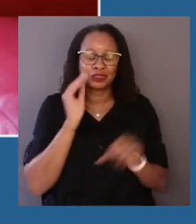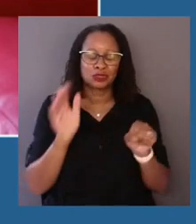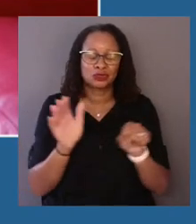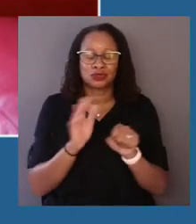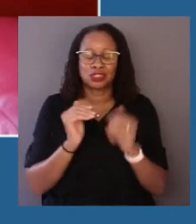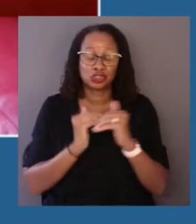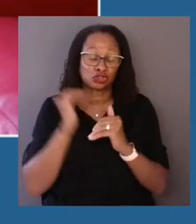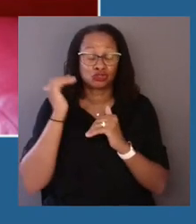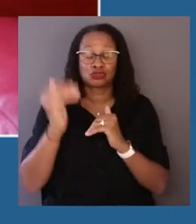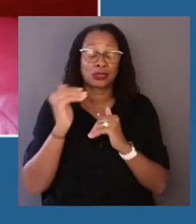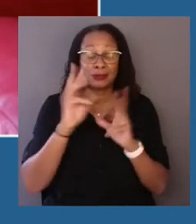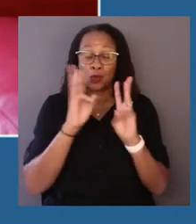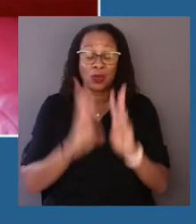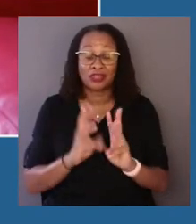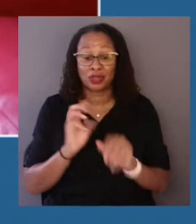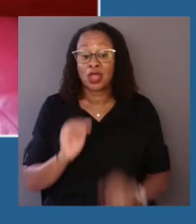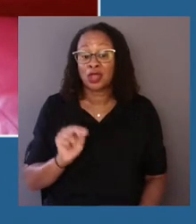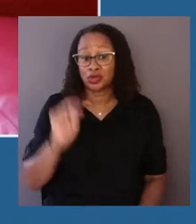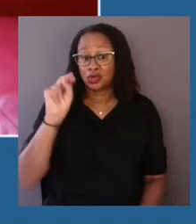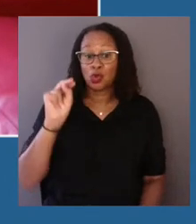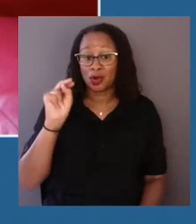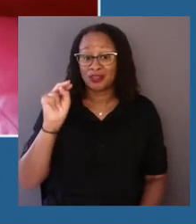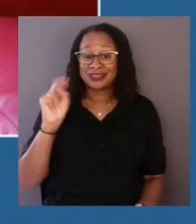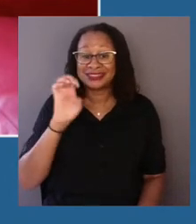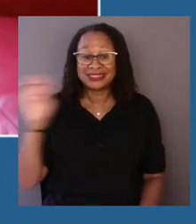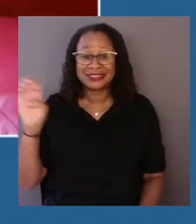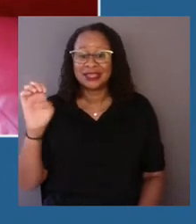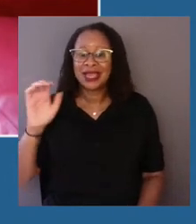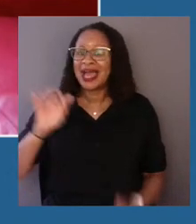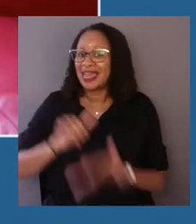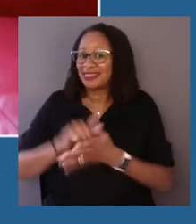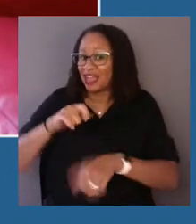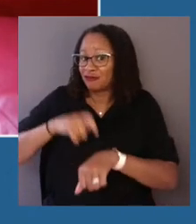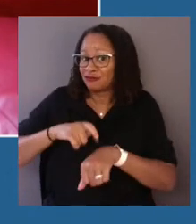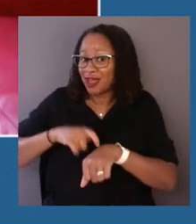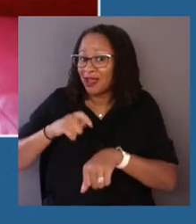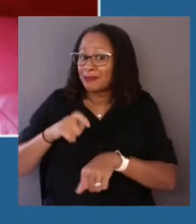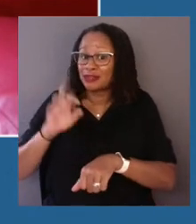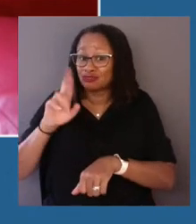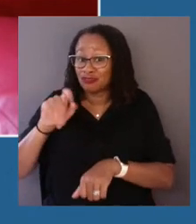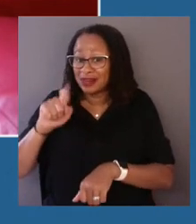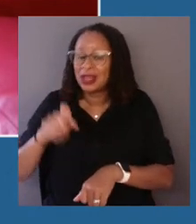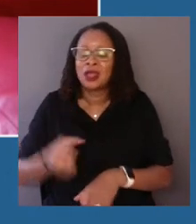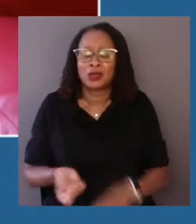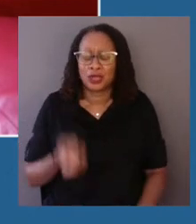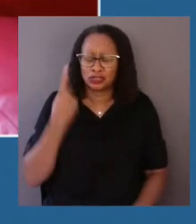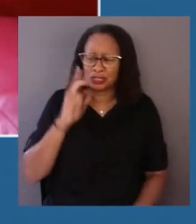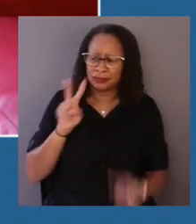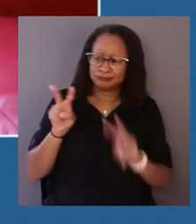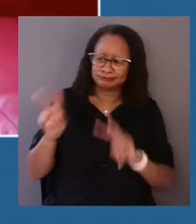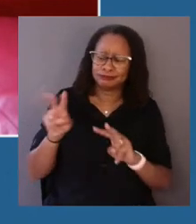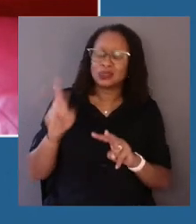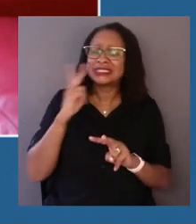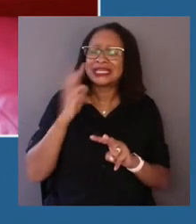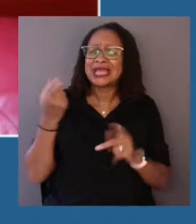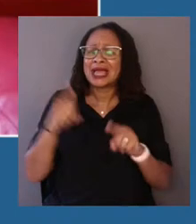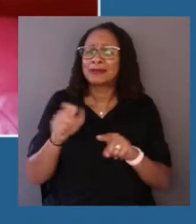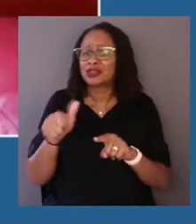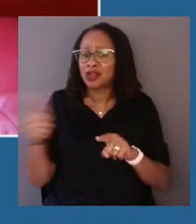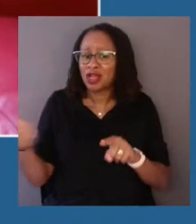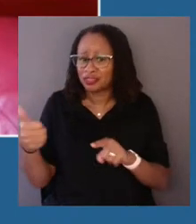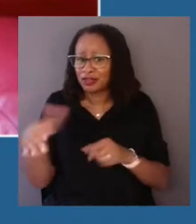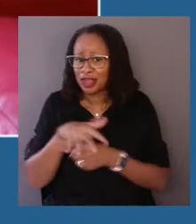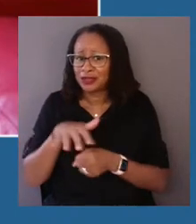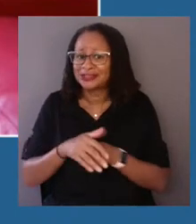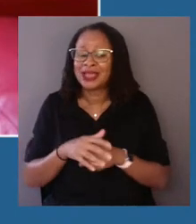the Northeast at that rate, we understood that this was an issue that we needed to prepare our communities